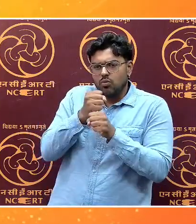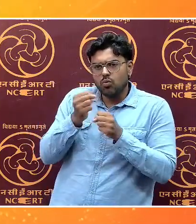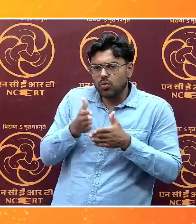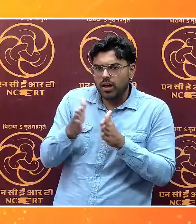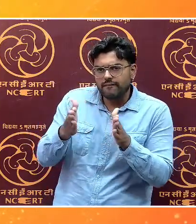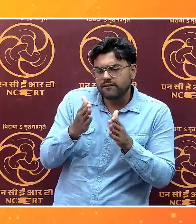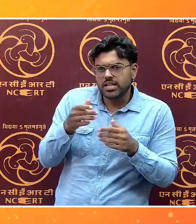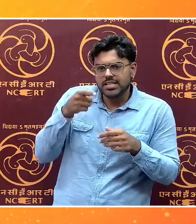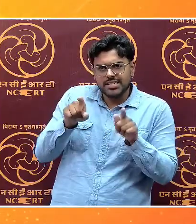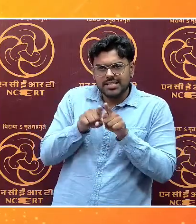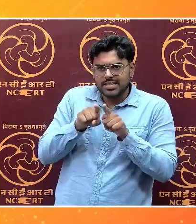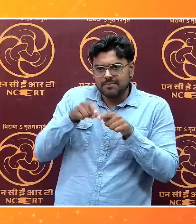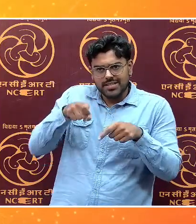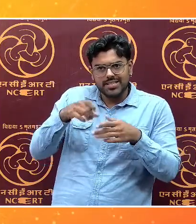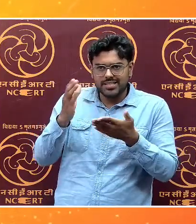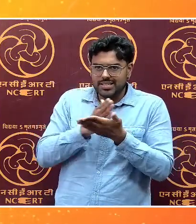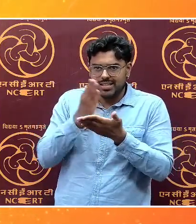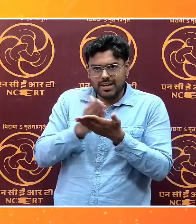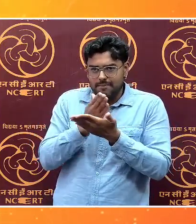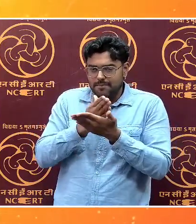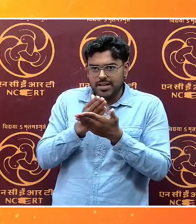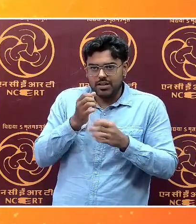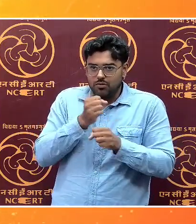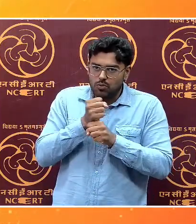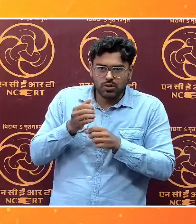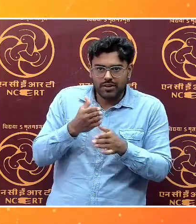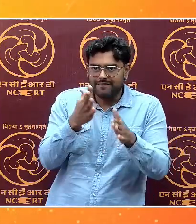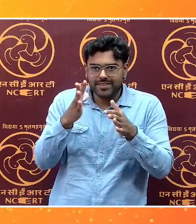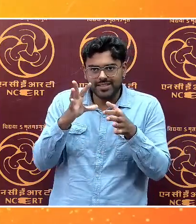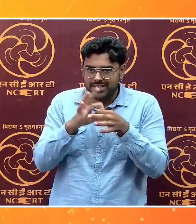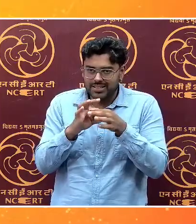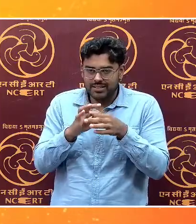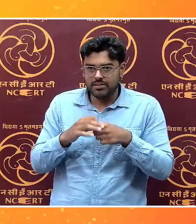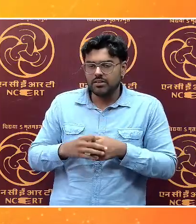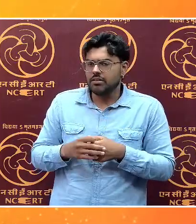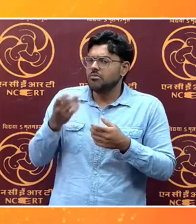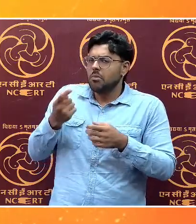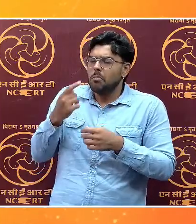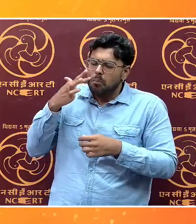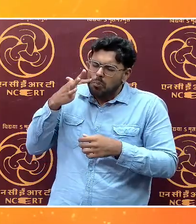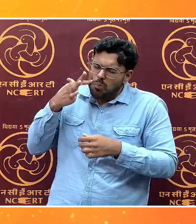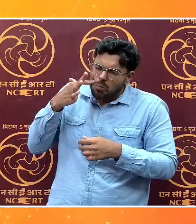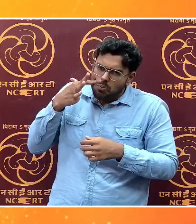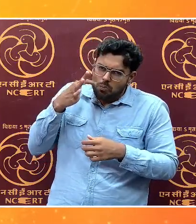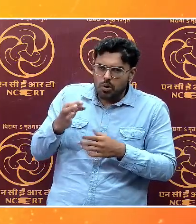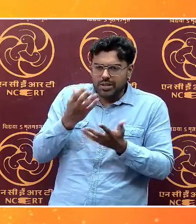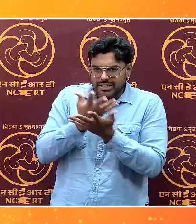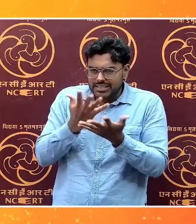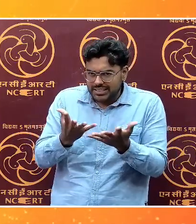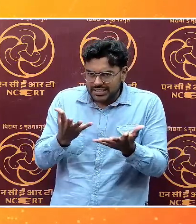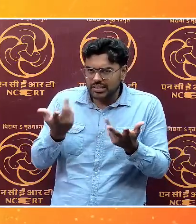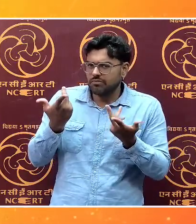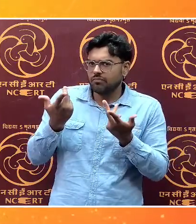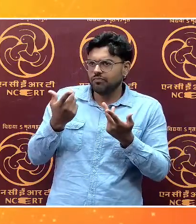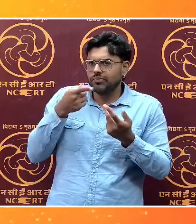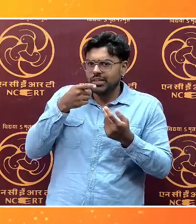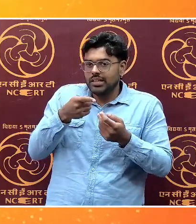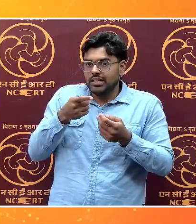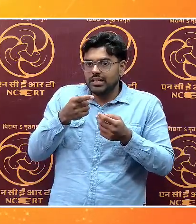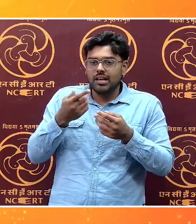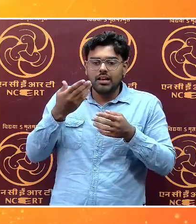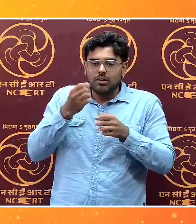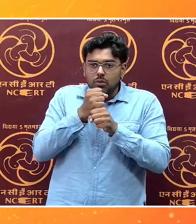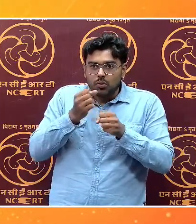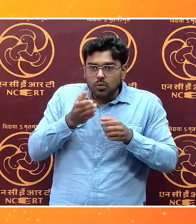as this chapter is related to Godavari River. So, what are the most important things about the journey